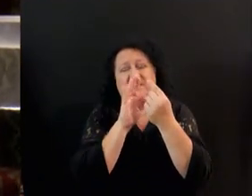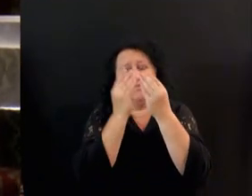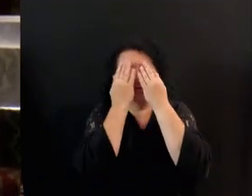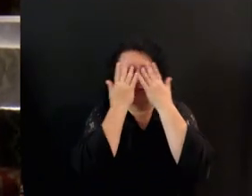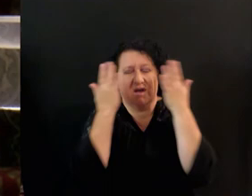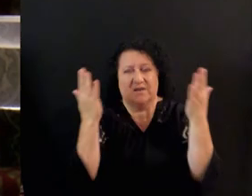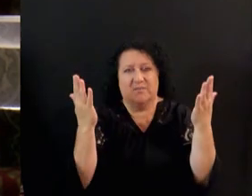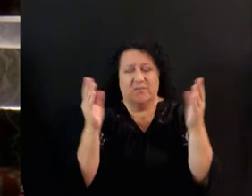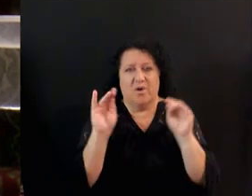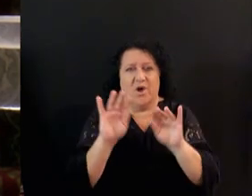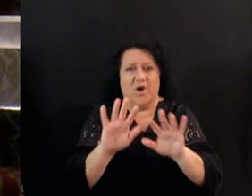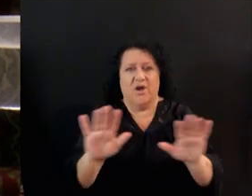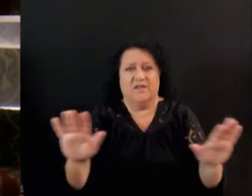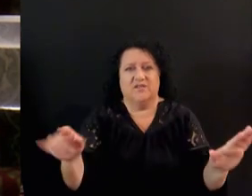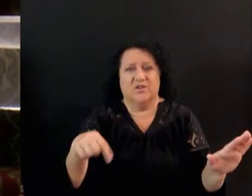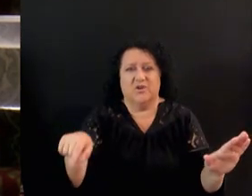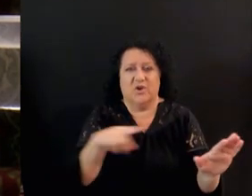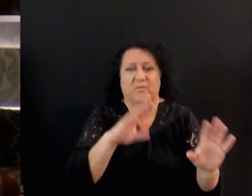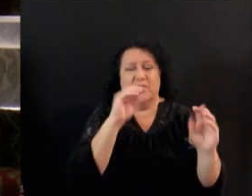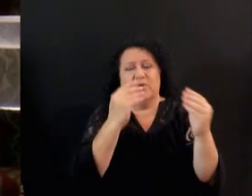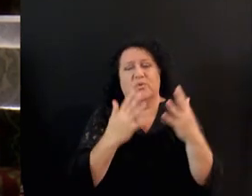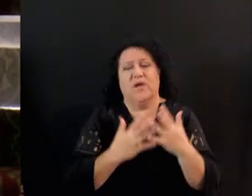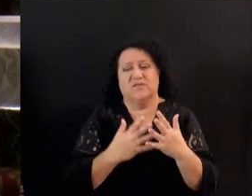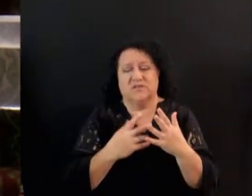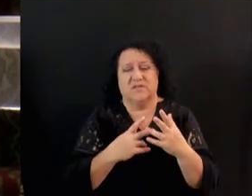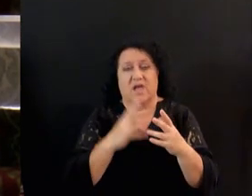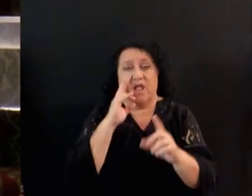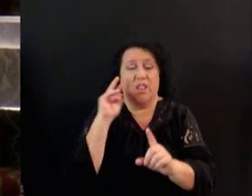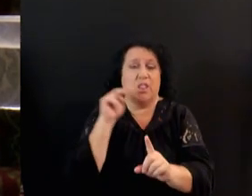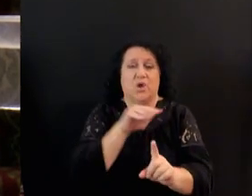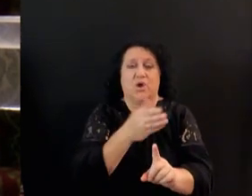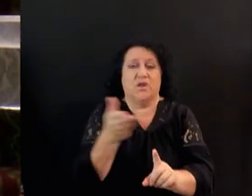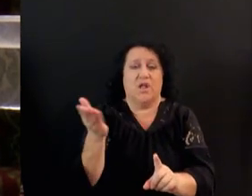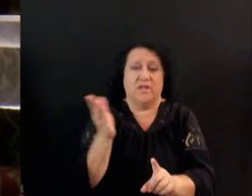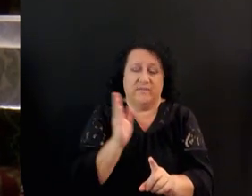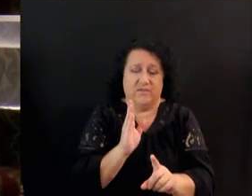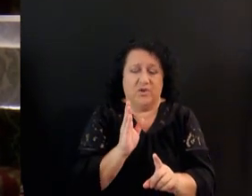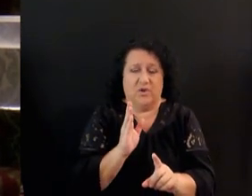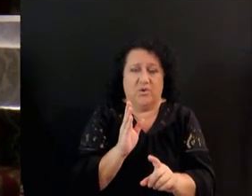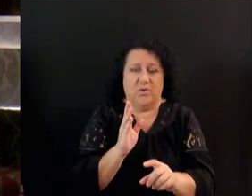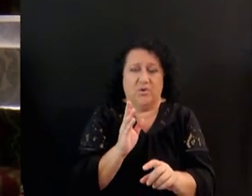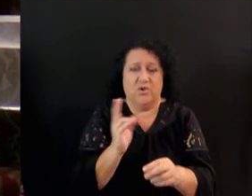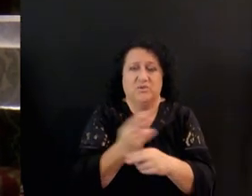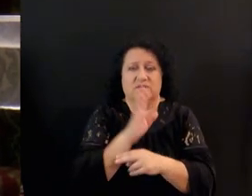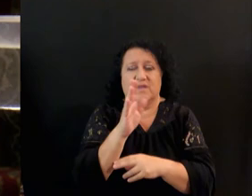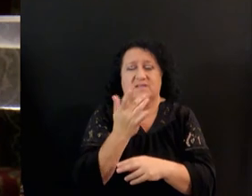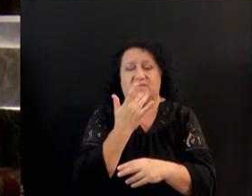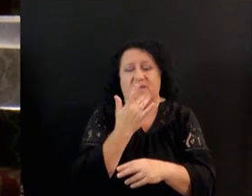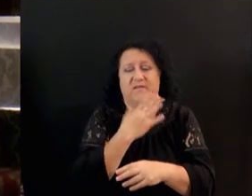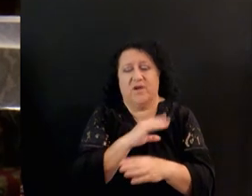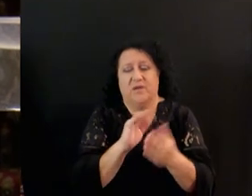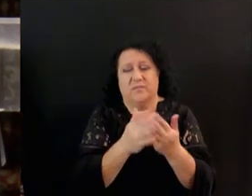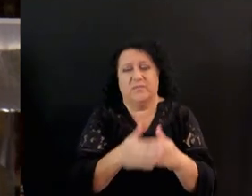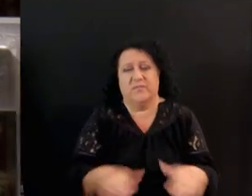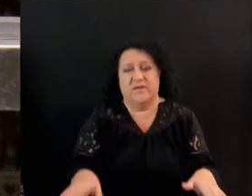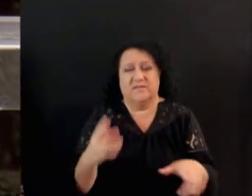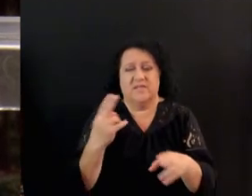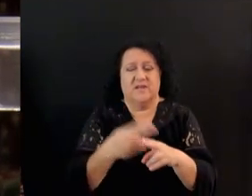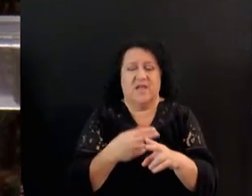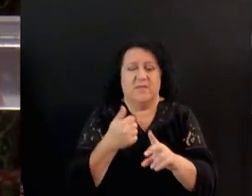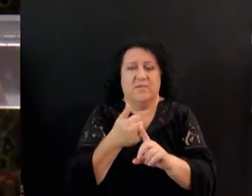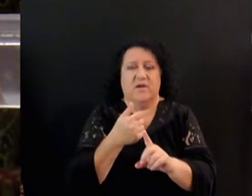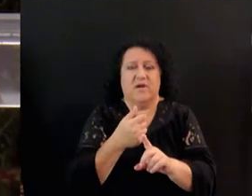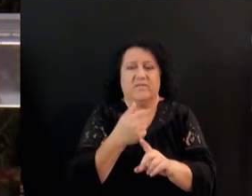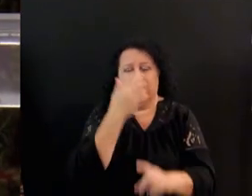May the Lord look upon you with his favor and give you his peace. In the name of the Father, and of the Son, and of the Holy